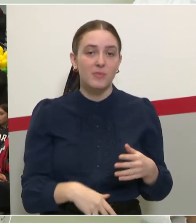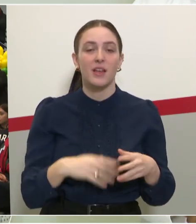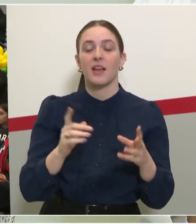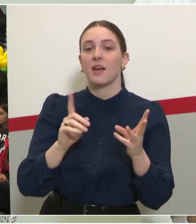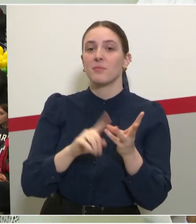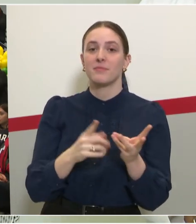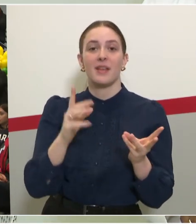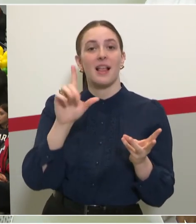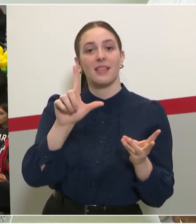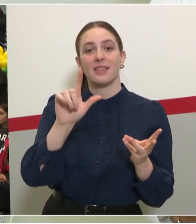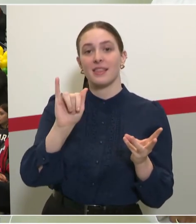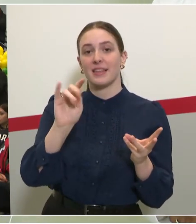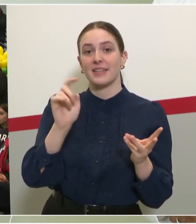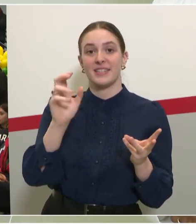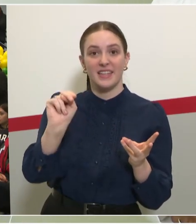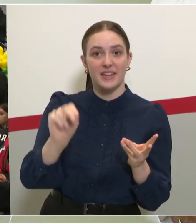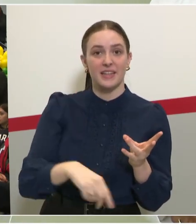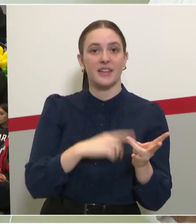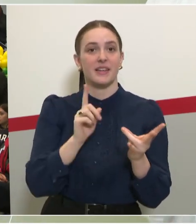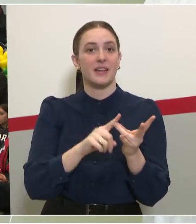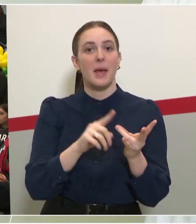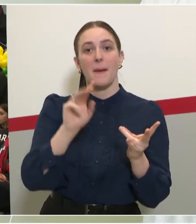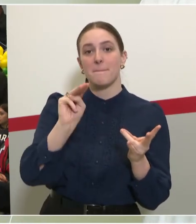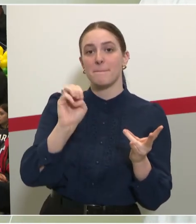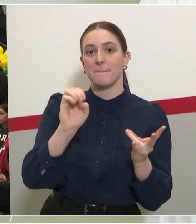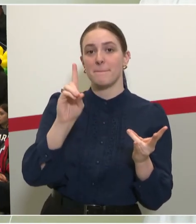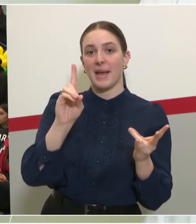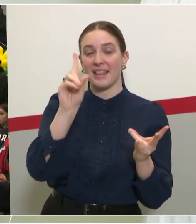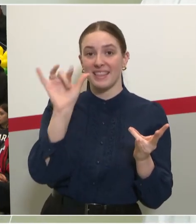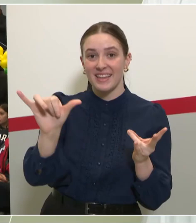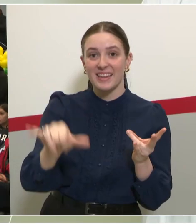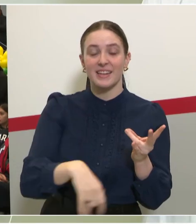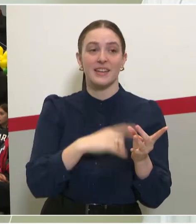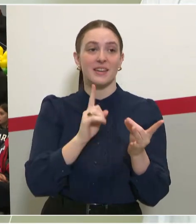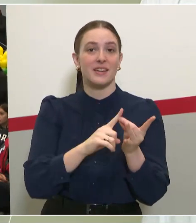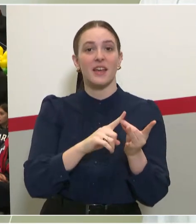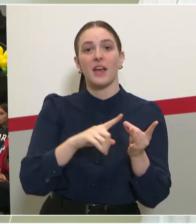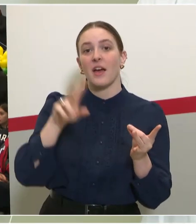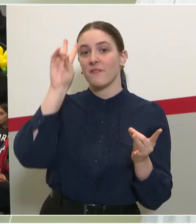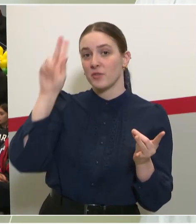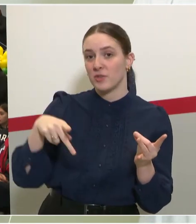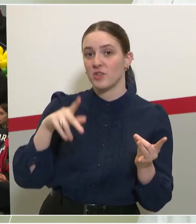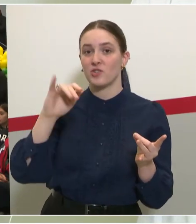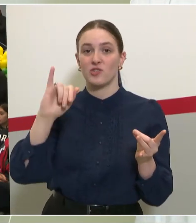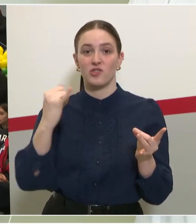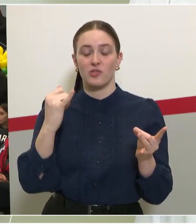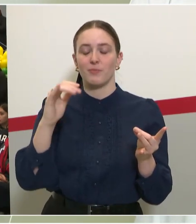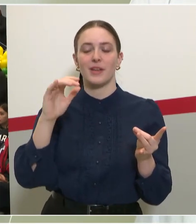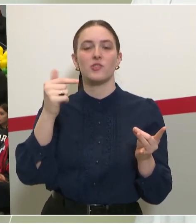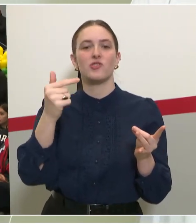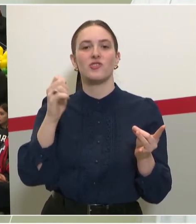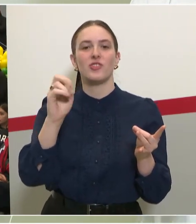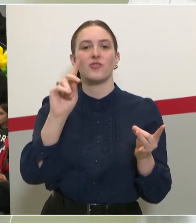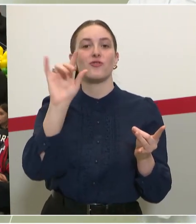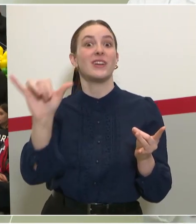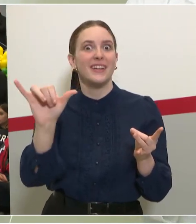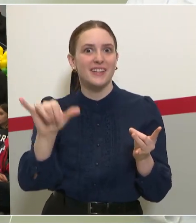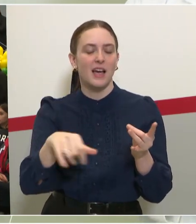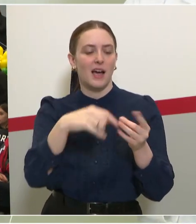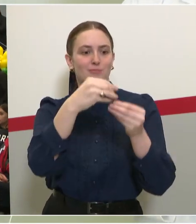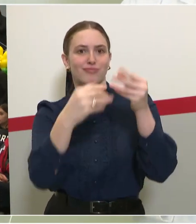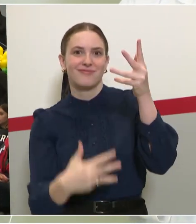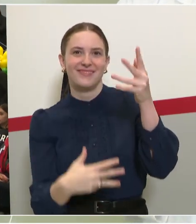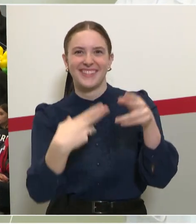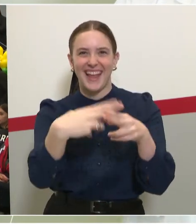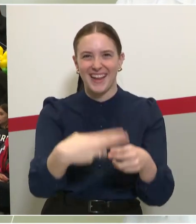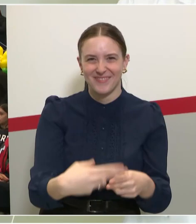Linton, our Chief Nursing Officer, Dr. Indian Medley, our Vice President, Blaine Gentry. I would like to acknowledge, it's a lot,